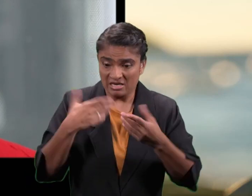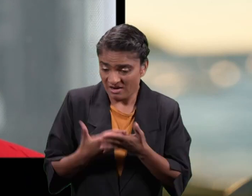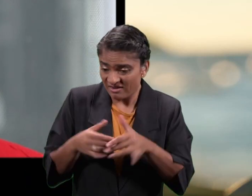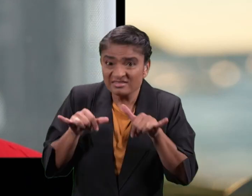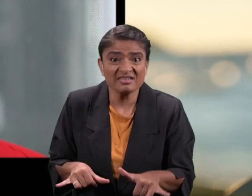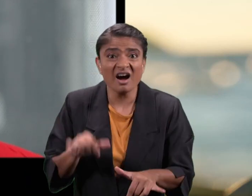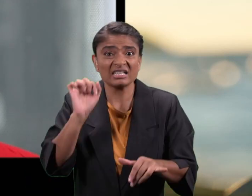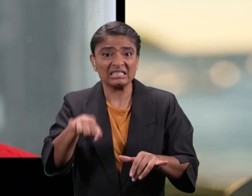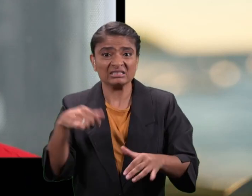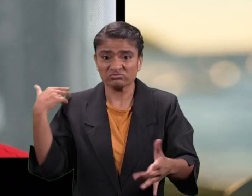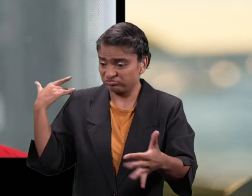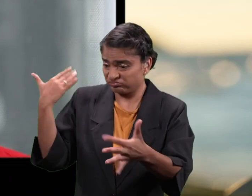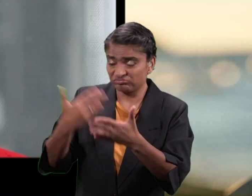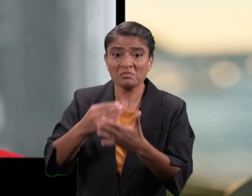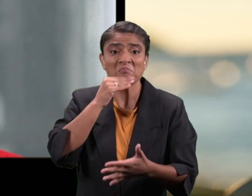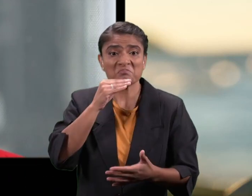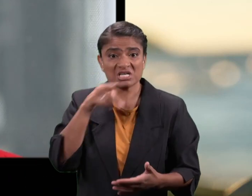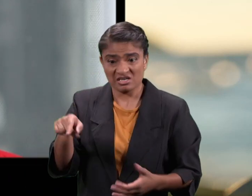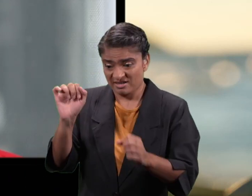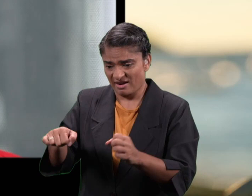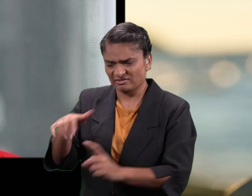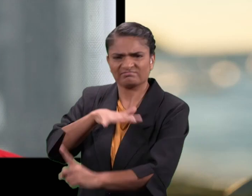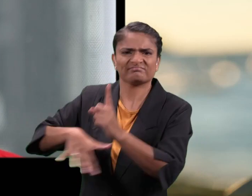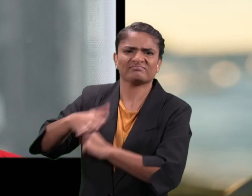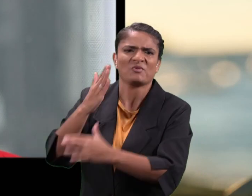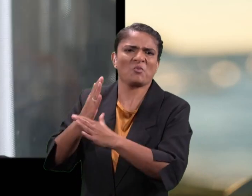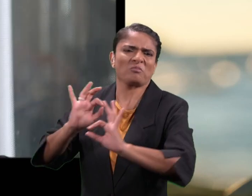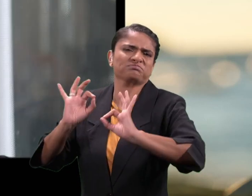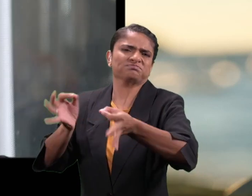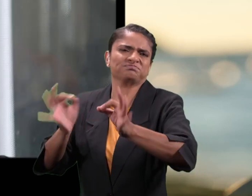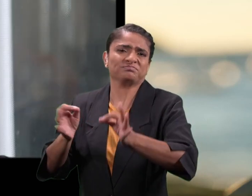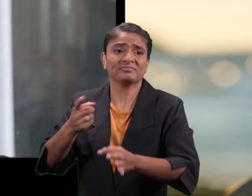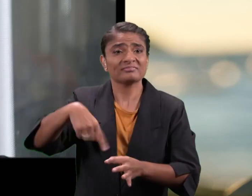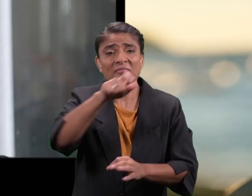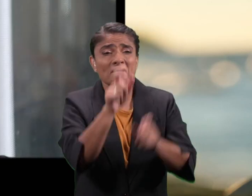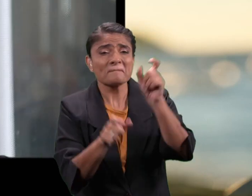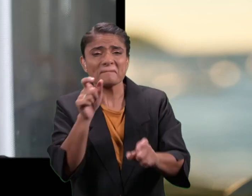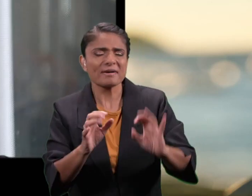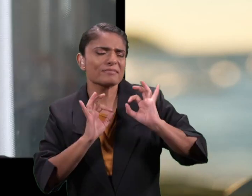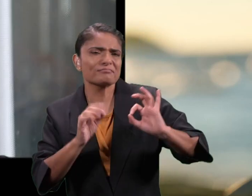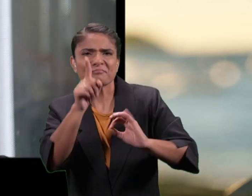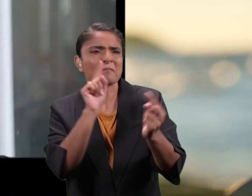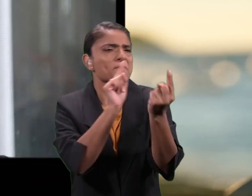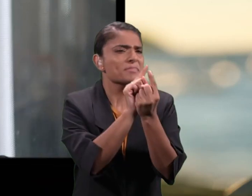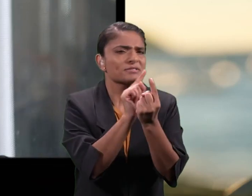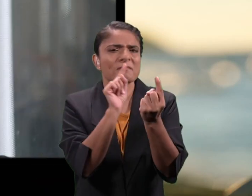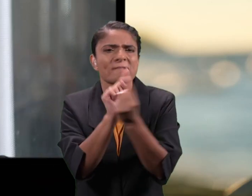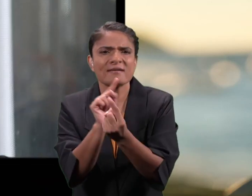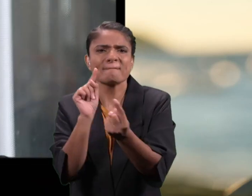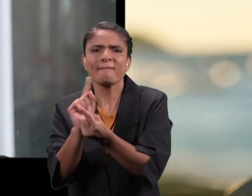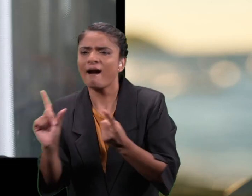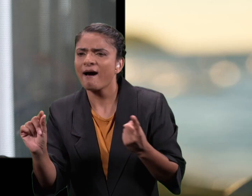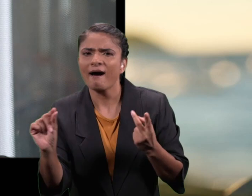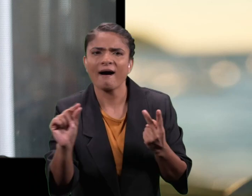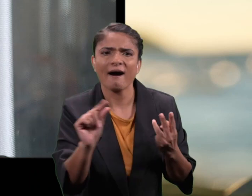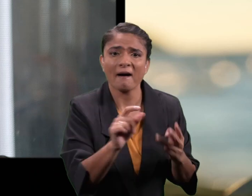can survive that long with yes, that means that yes, it's a good environment, it's a home. You'll meet lovely people, people that will love